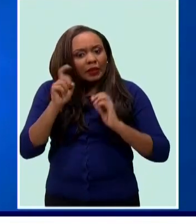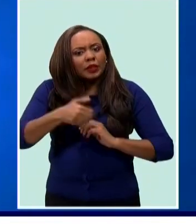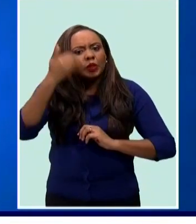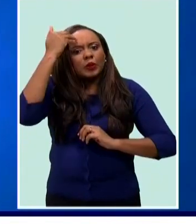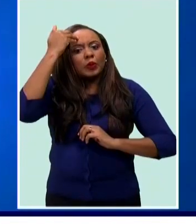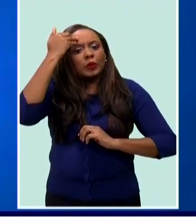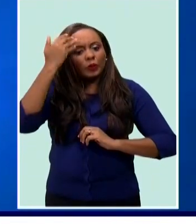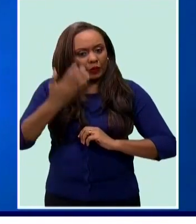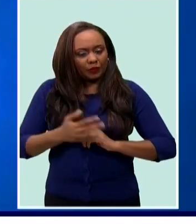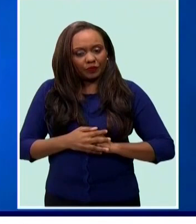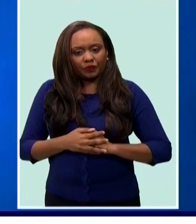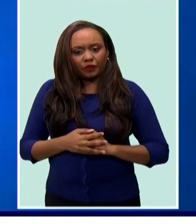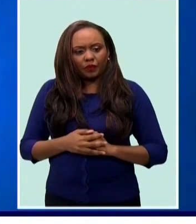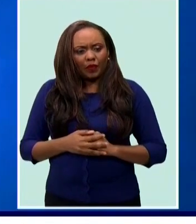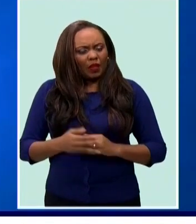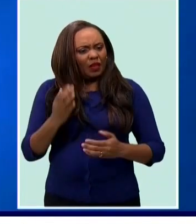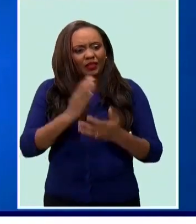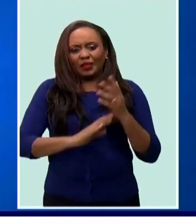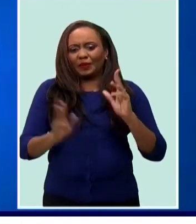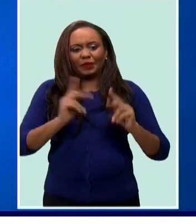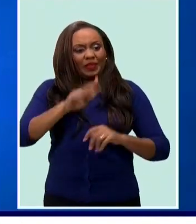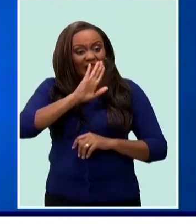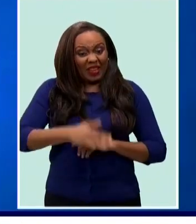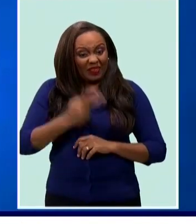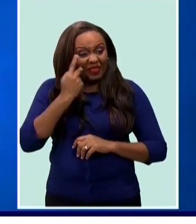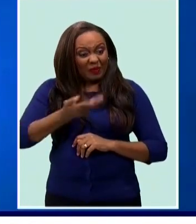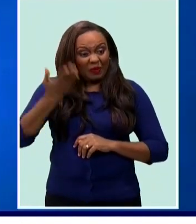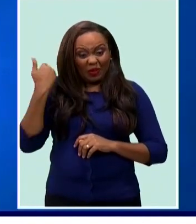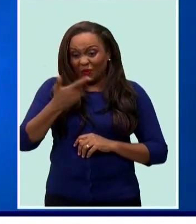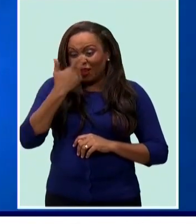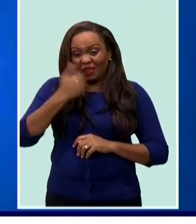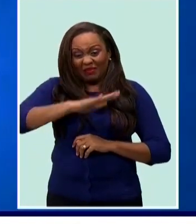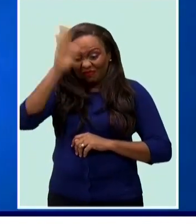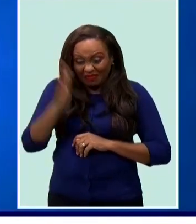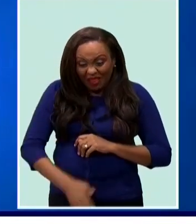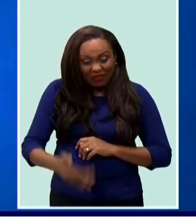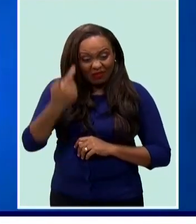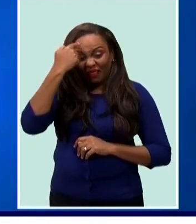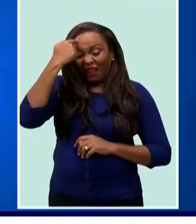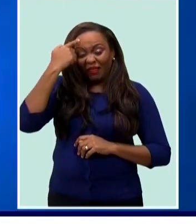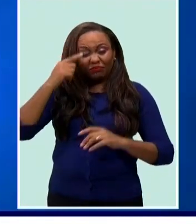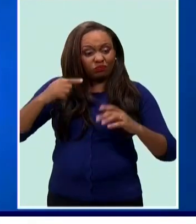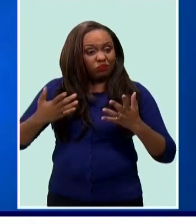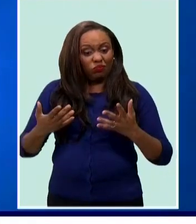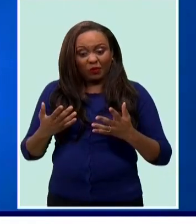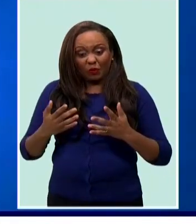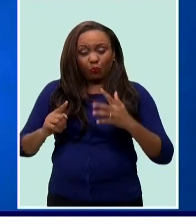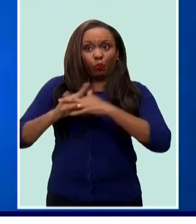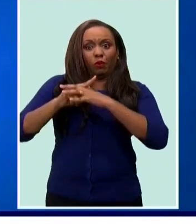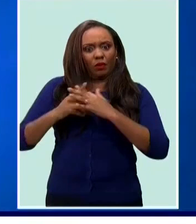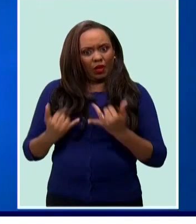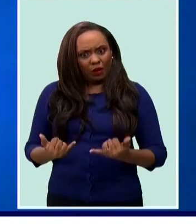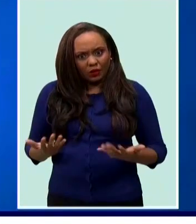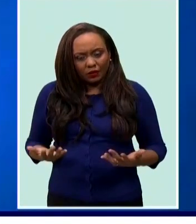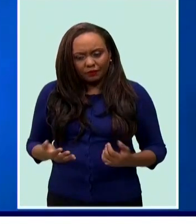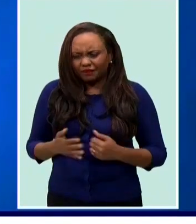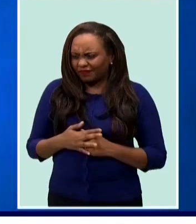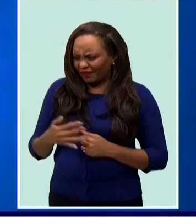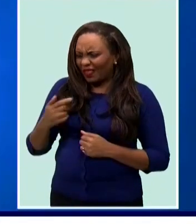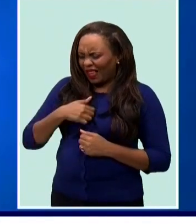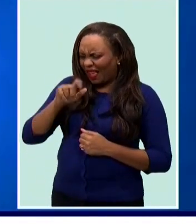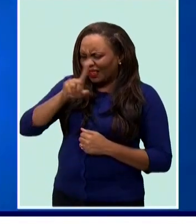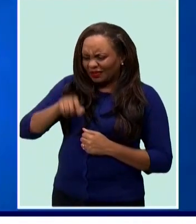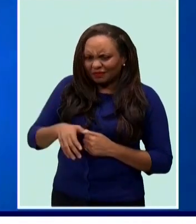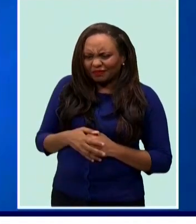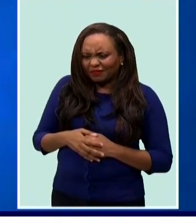might not have even seen a case of measles because it was something that we thought was eradicated. That's what I was going to ask, because how do people, first